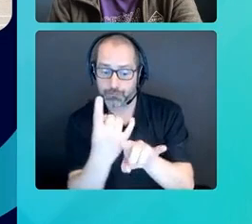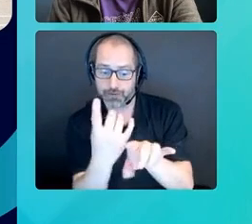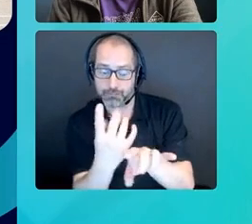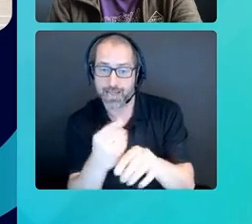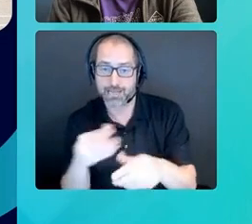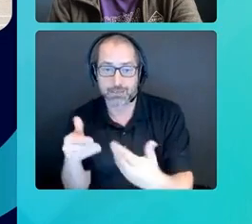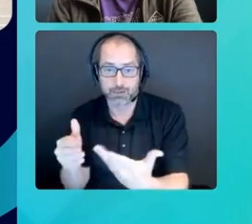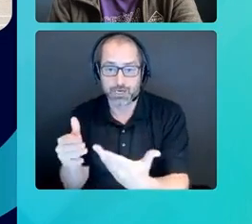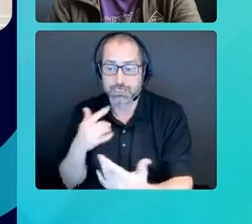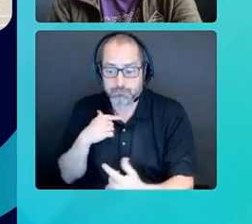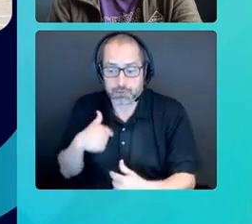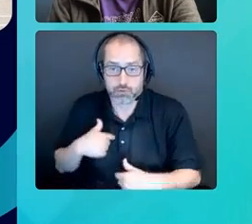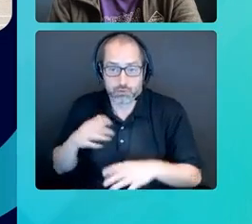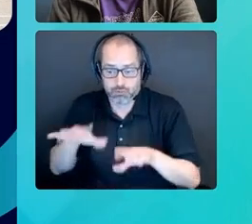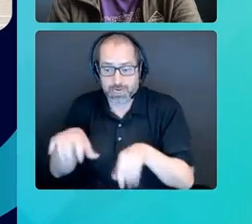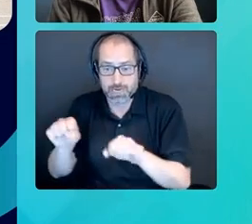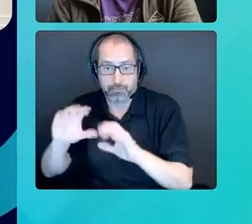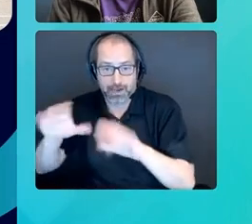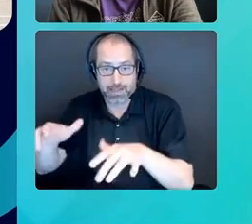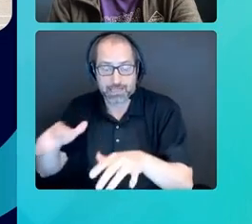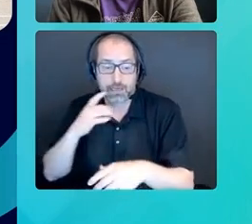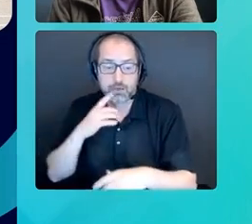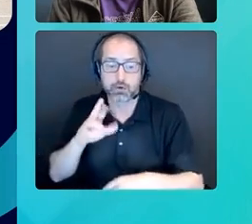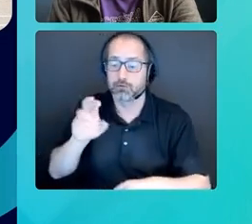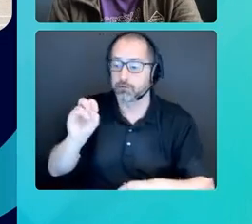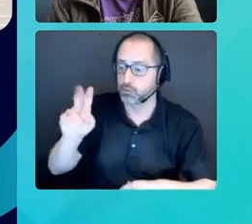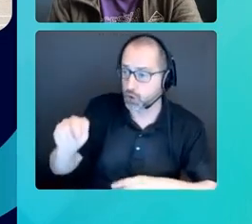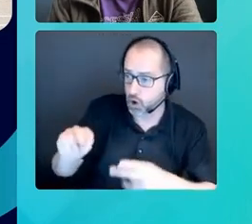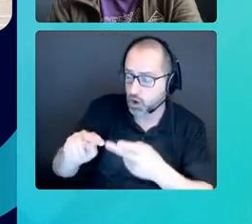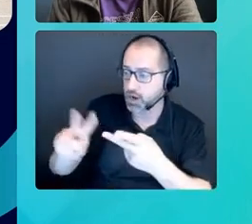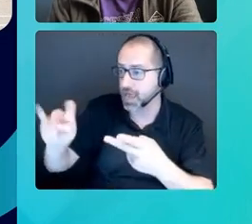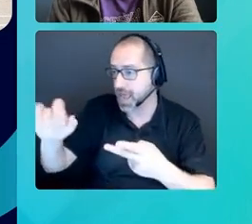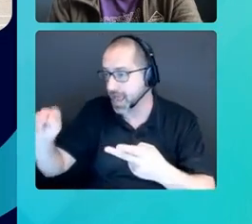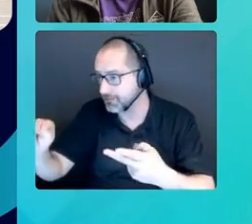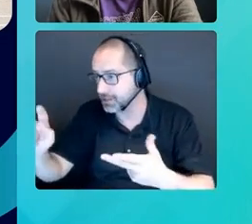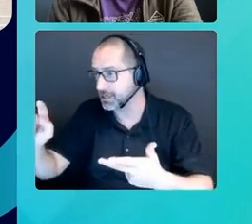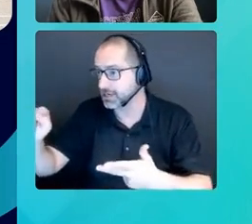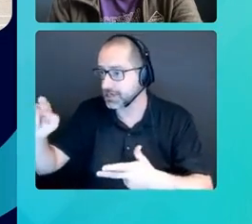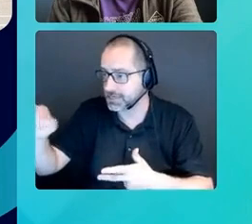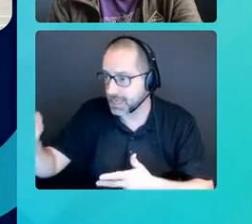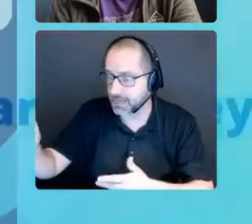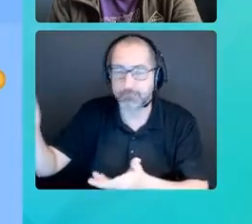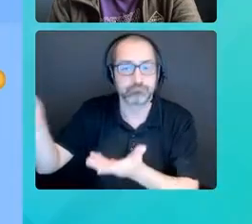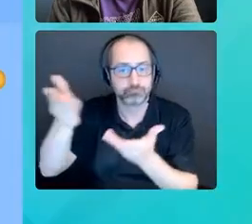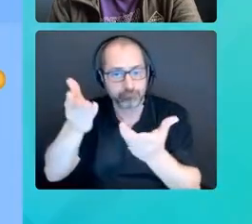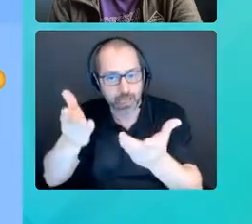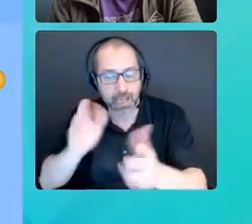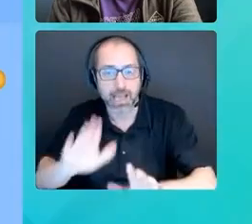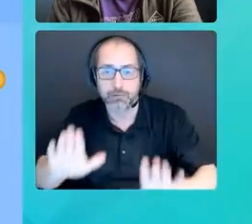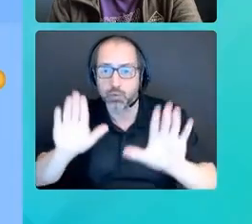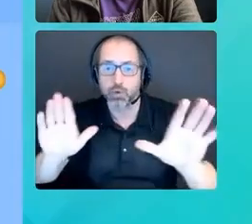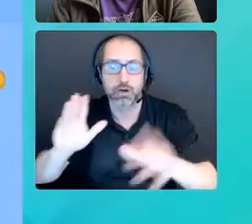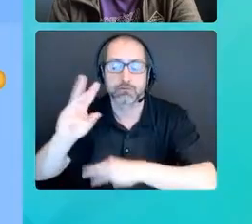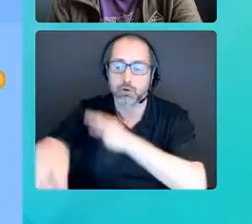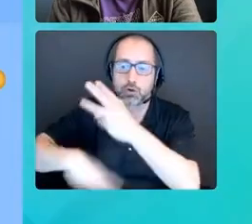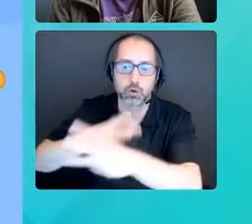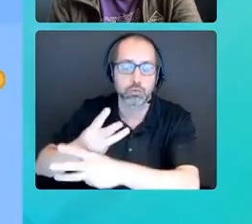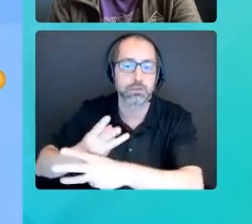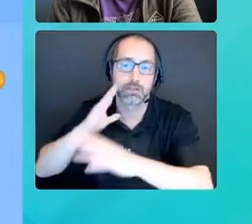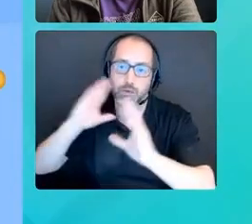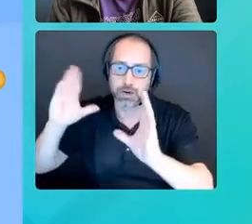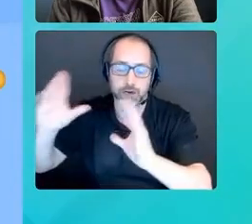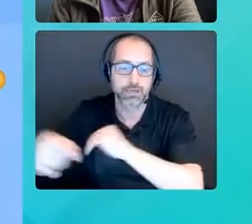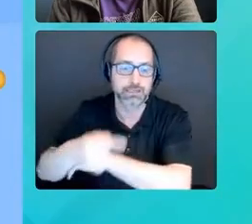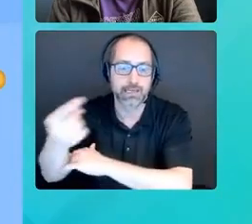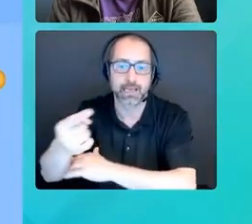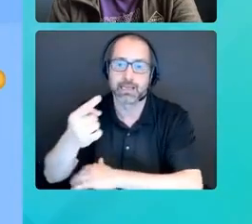class. So on behalf of Ron, Evelyn, and Tim, I hope you have a wonderful Global Accessibility Awareness Day. Absolutely from the bottom of my heart and